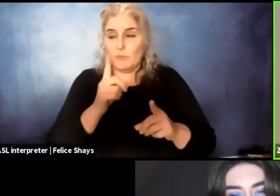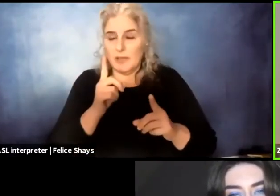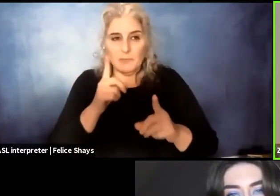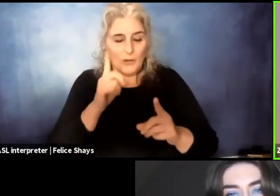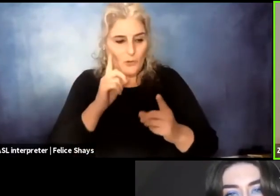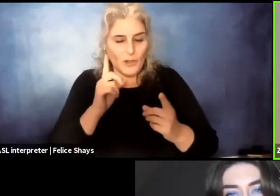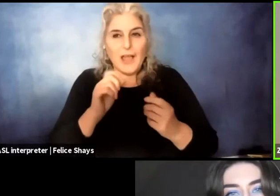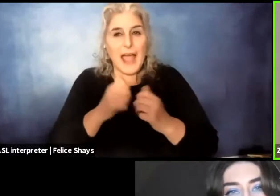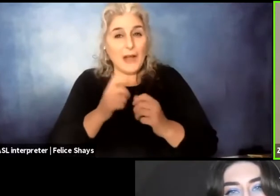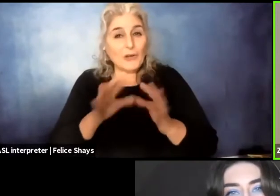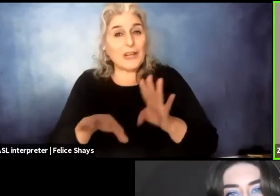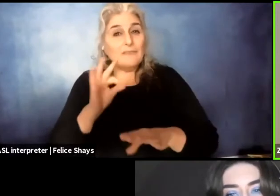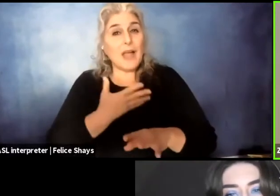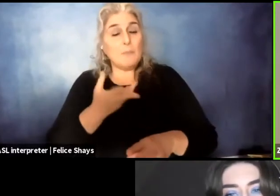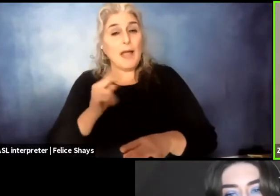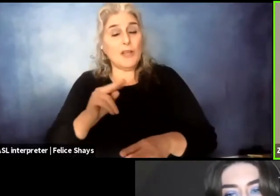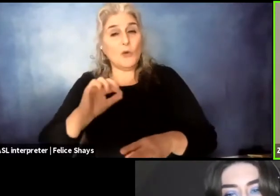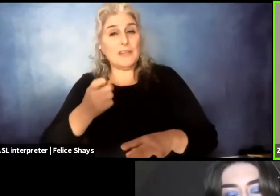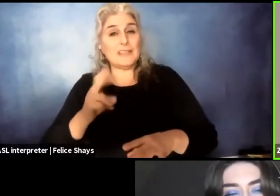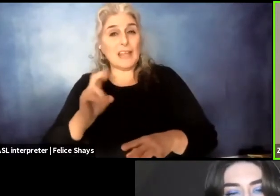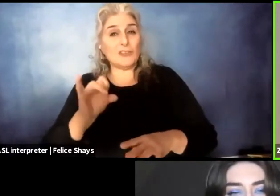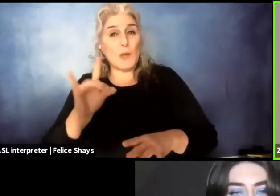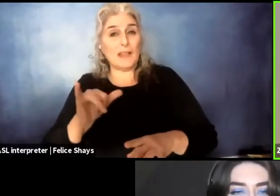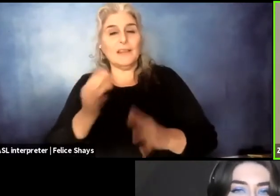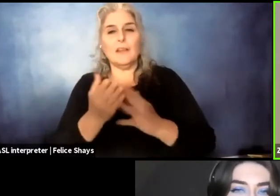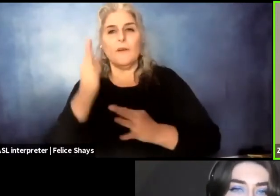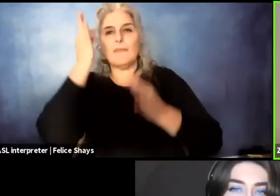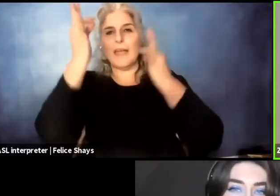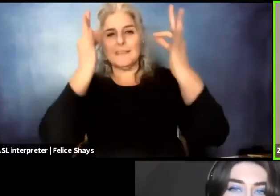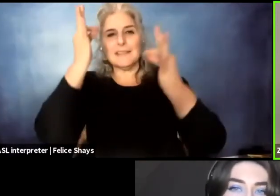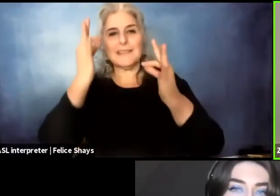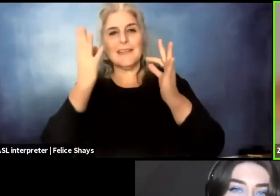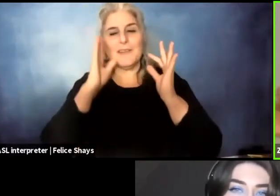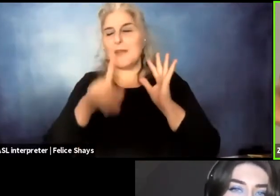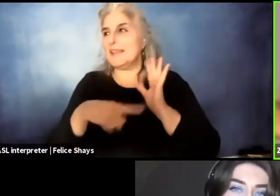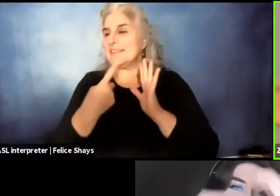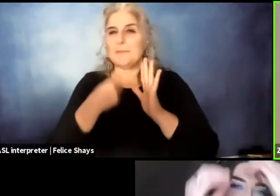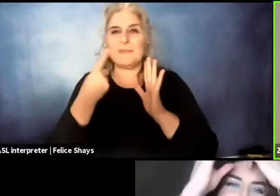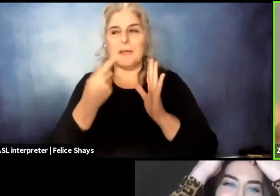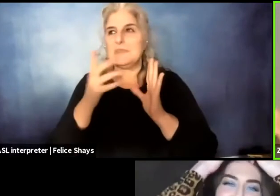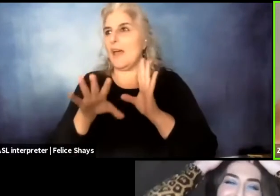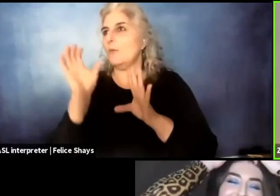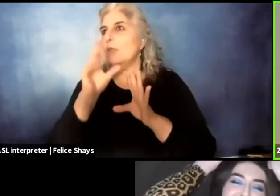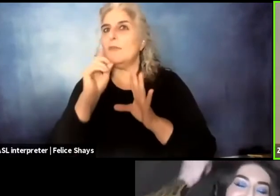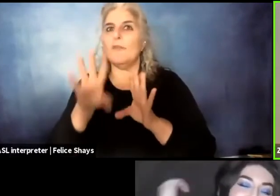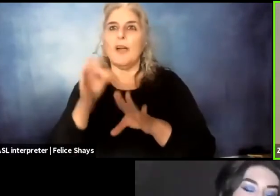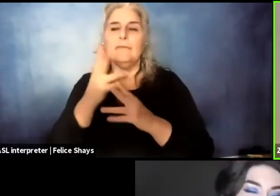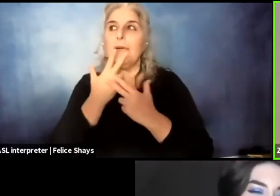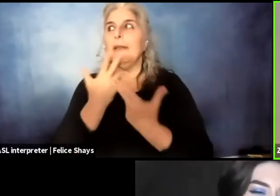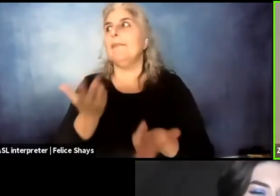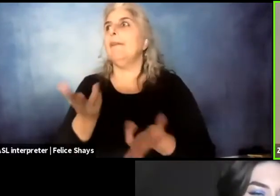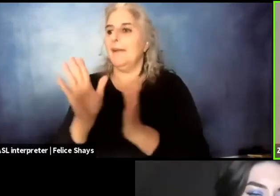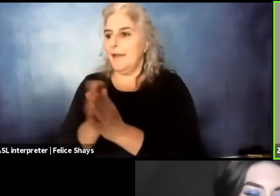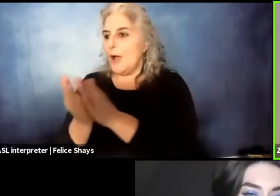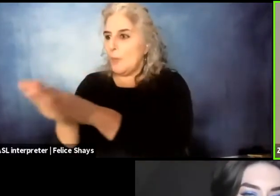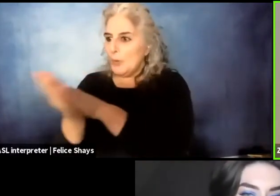through fantasy. And some of that might have been trying to pick up Harlequin novels, finding those